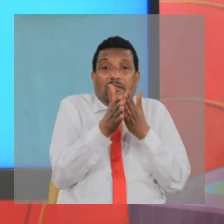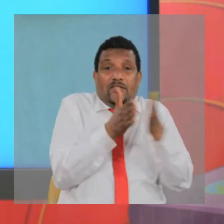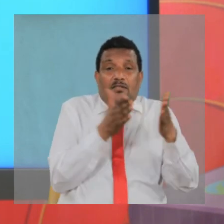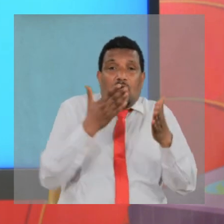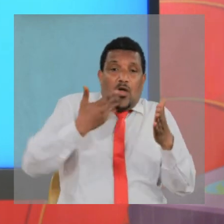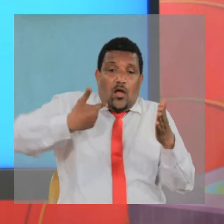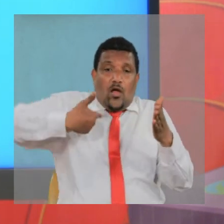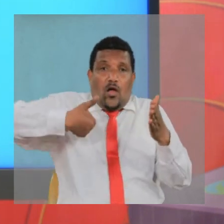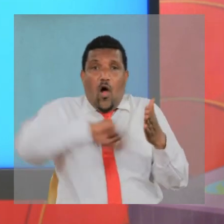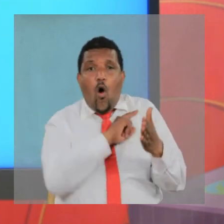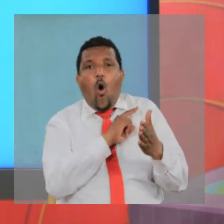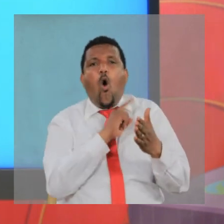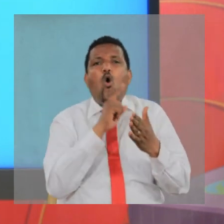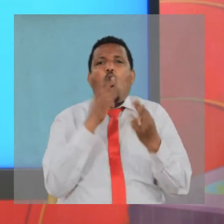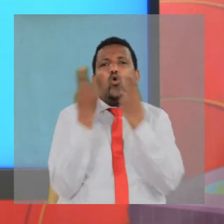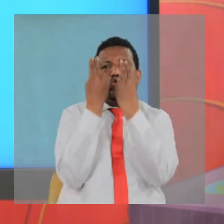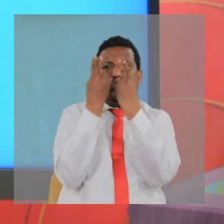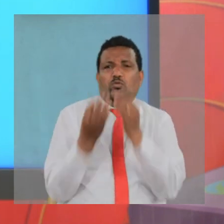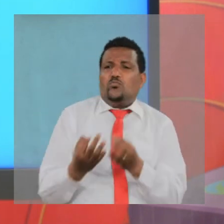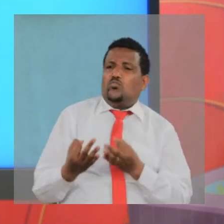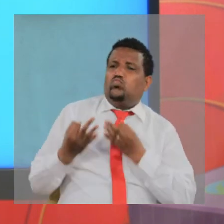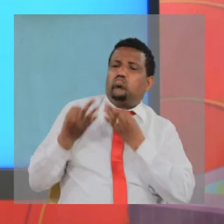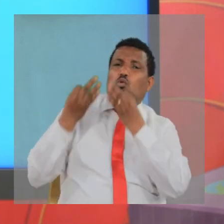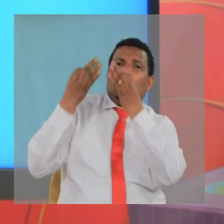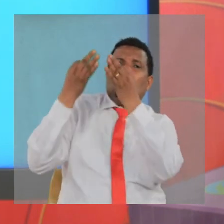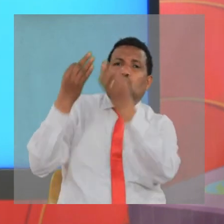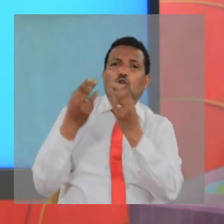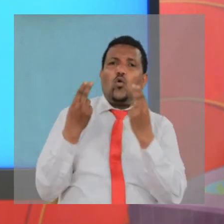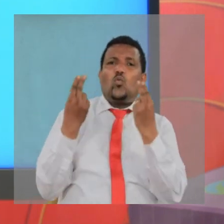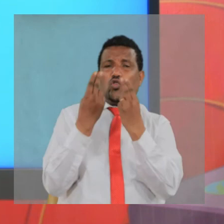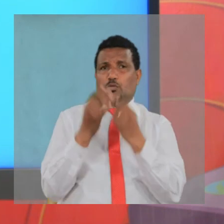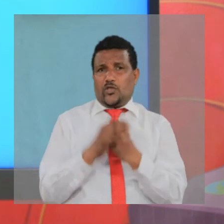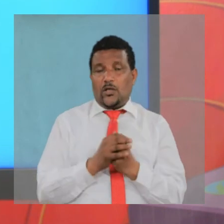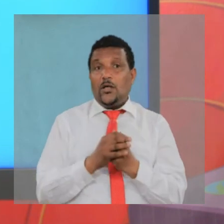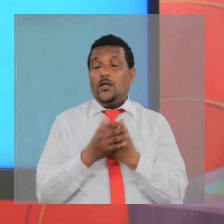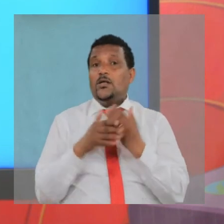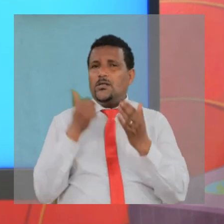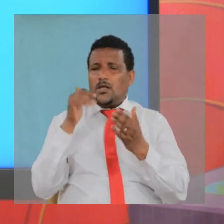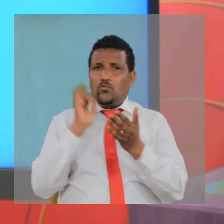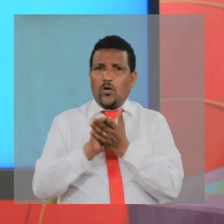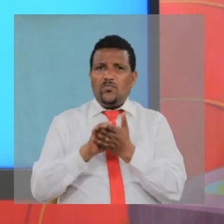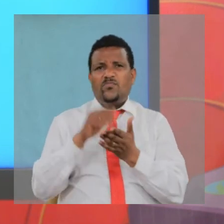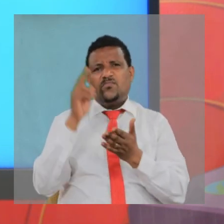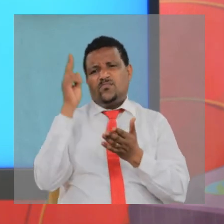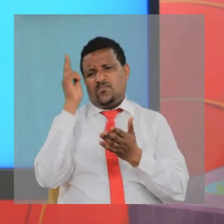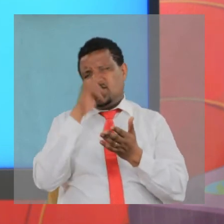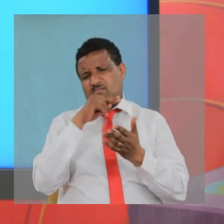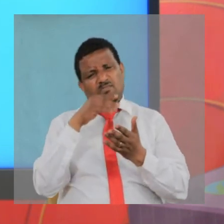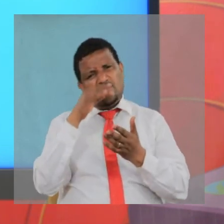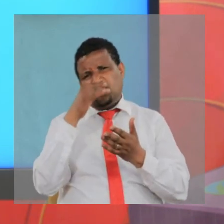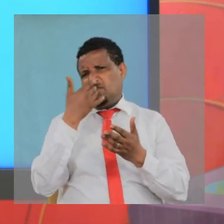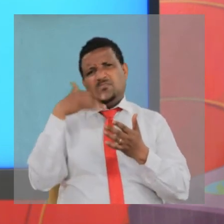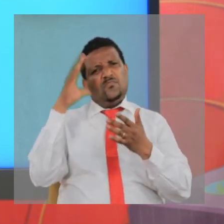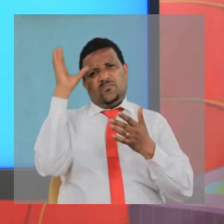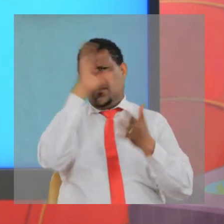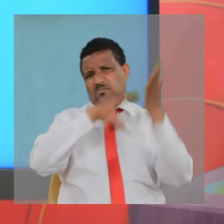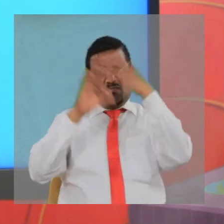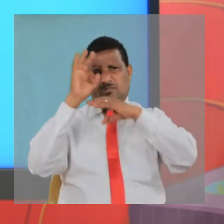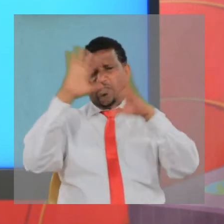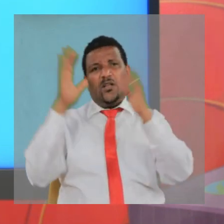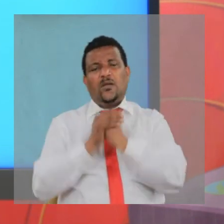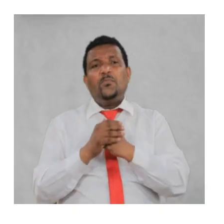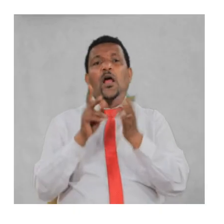our consumption or postpone our consumption, then we will be careless to changes in price of a commodity.